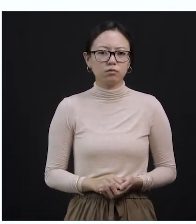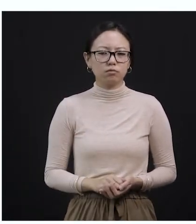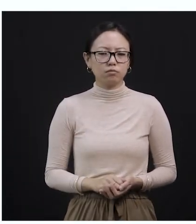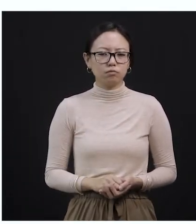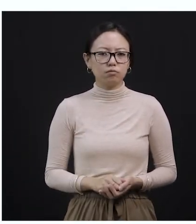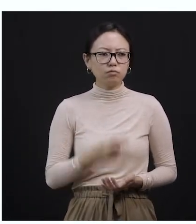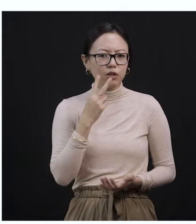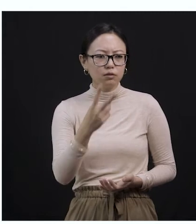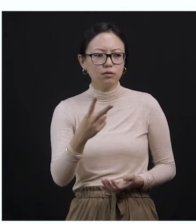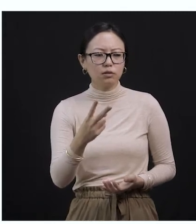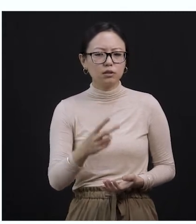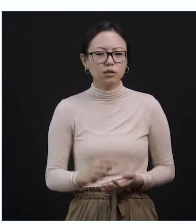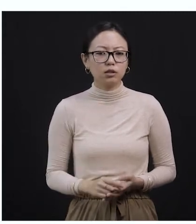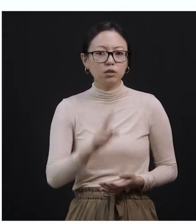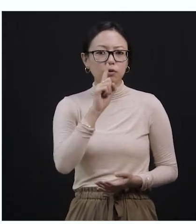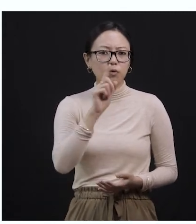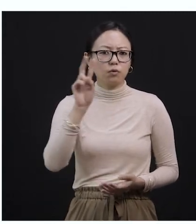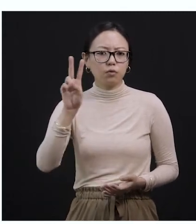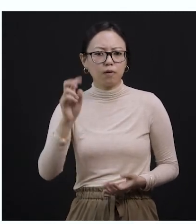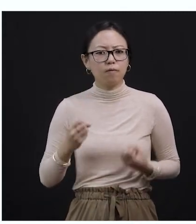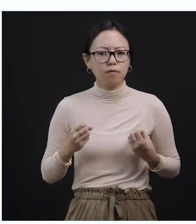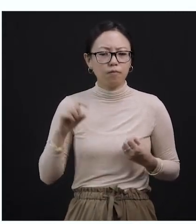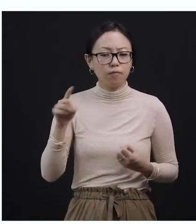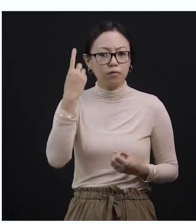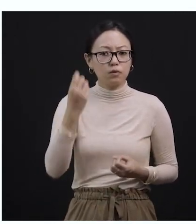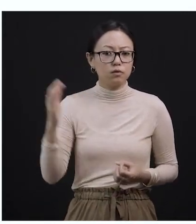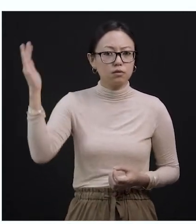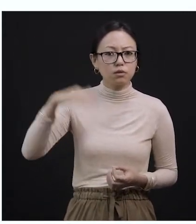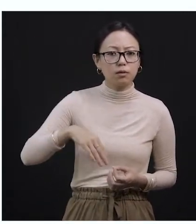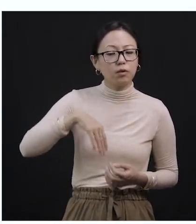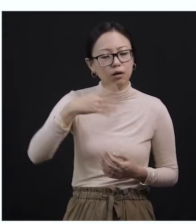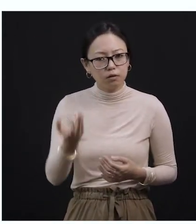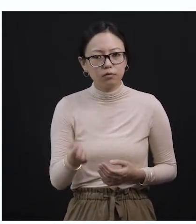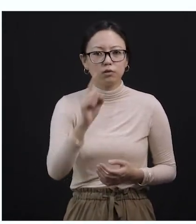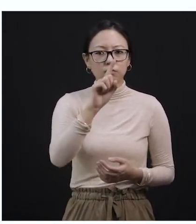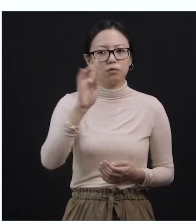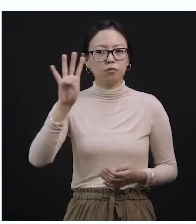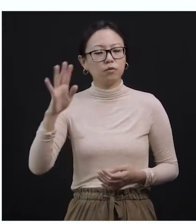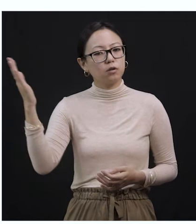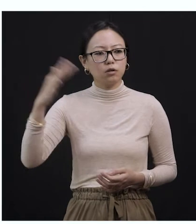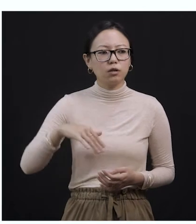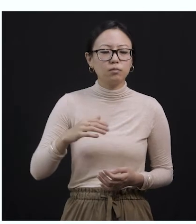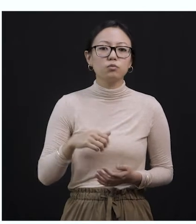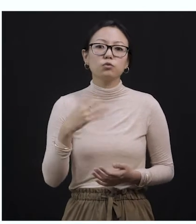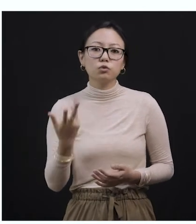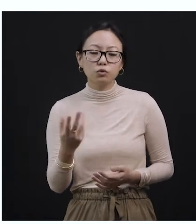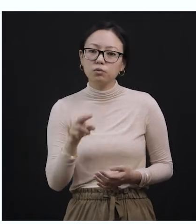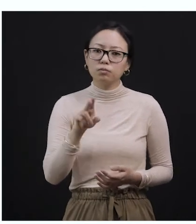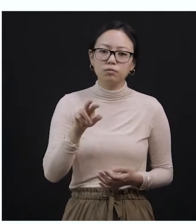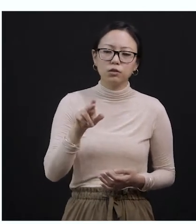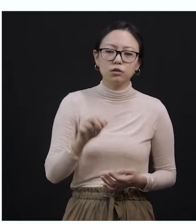that 14 comes after 12. So we can say that 14 is greater than